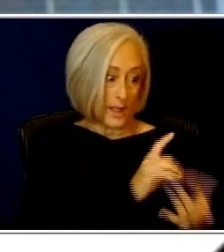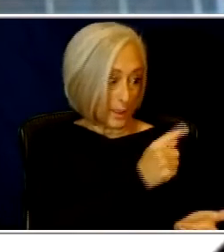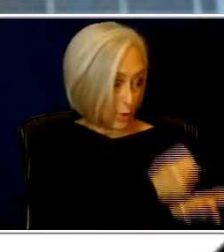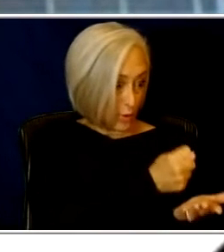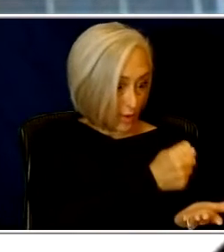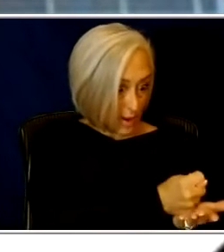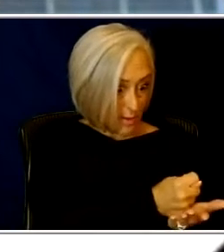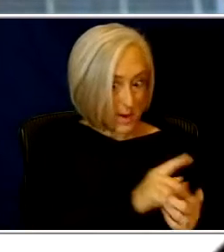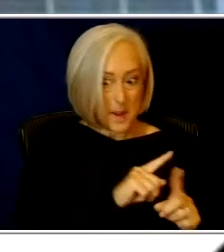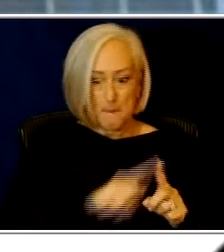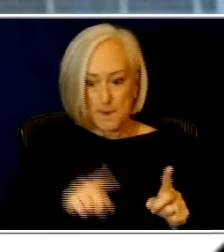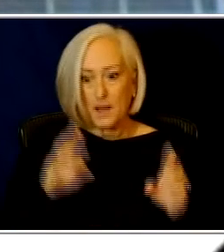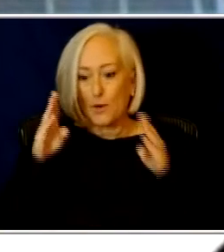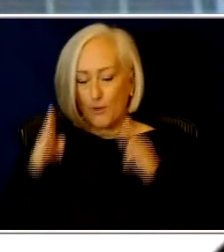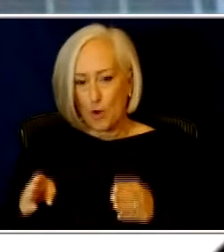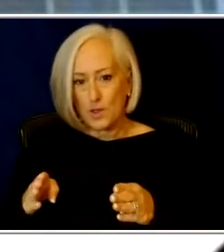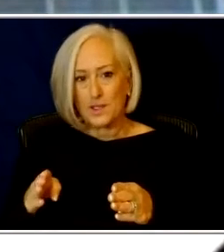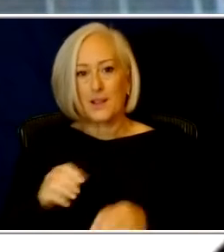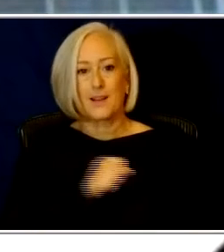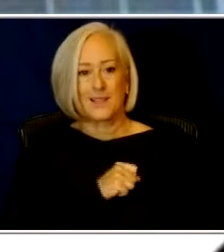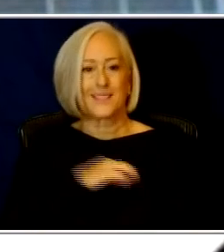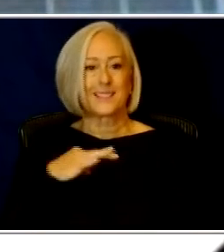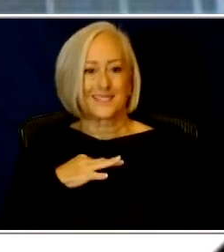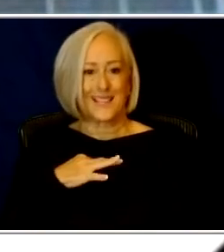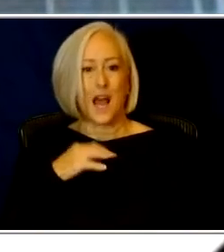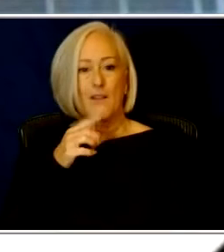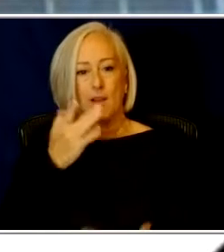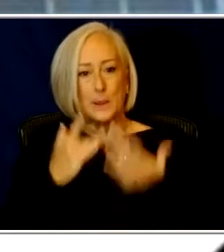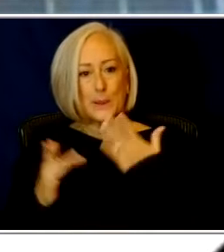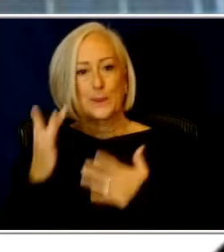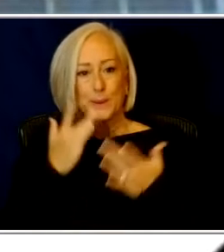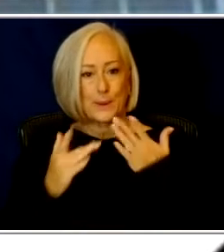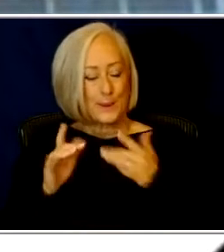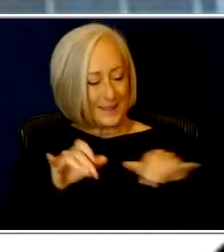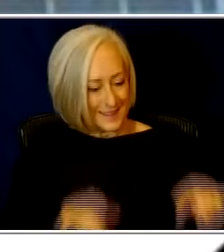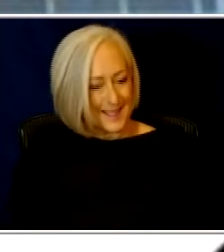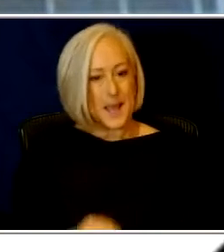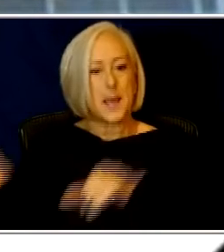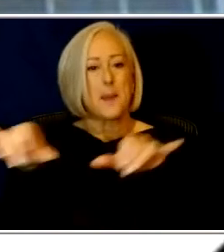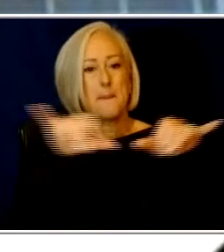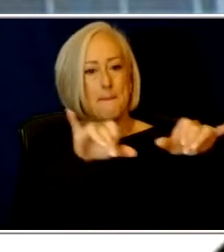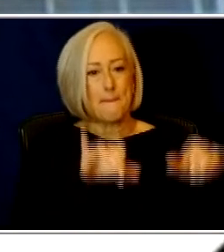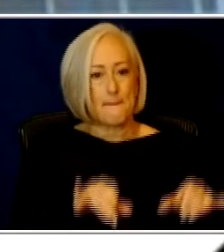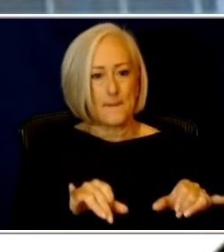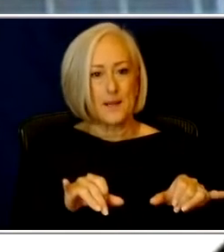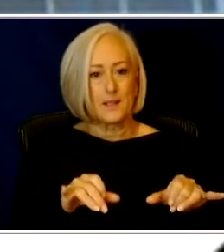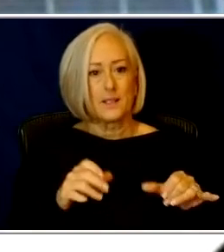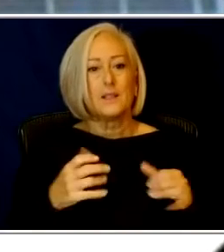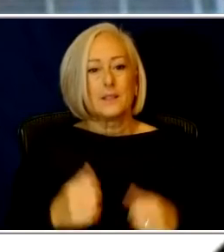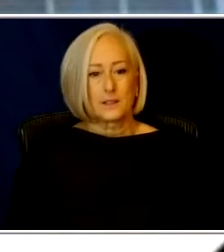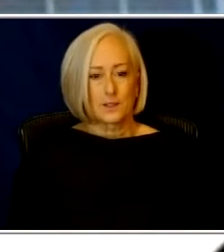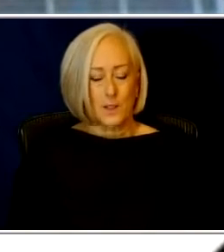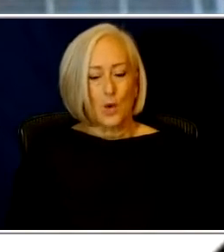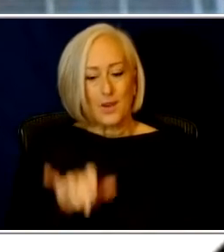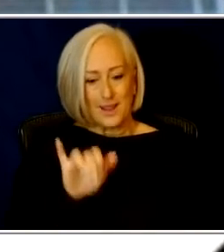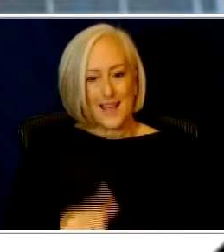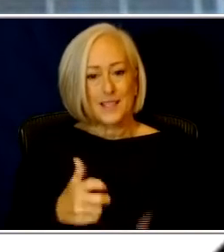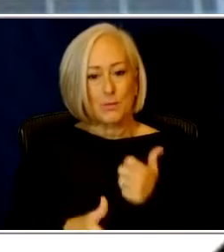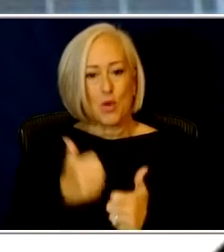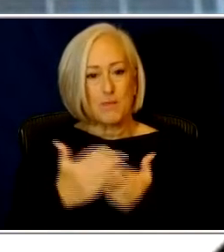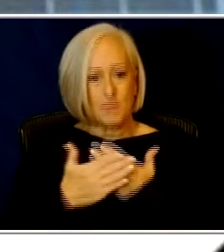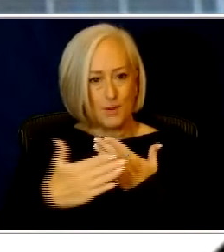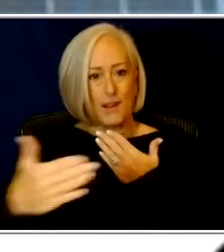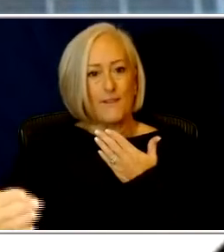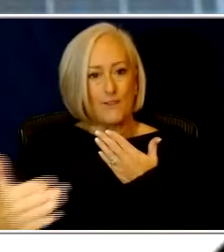going to be a workforce problem for us, and we're on the exact same boat everybody else is. So we look at this as a workforce problem moving forward.